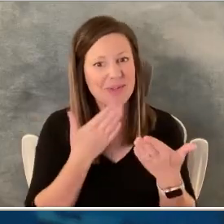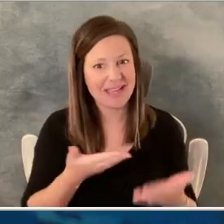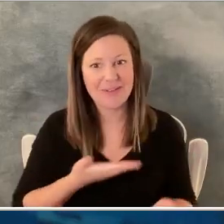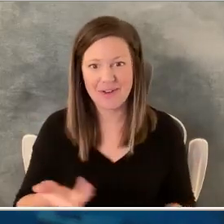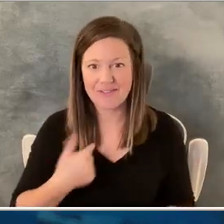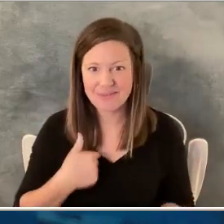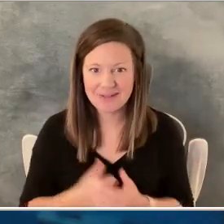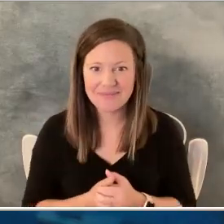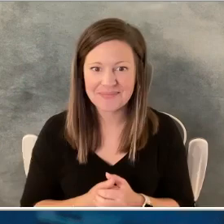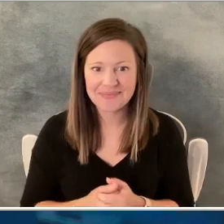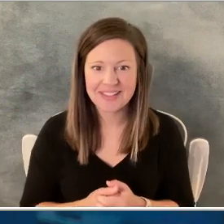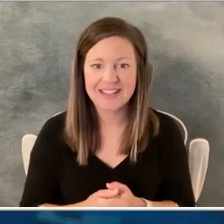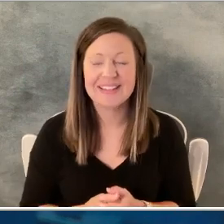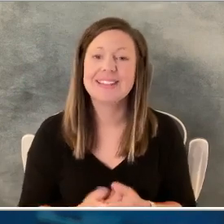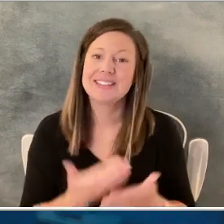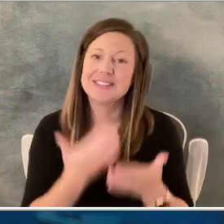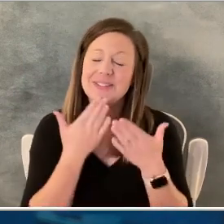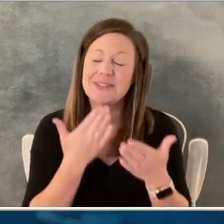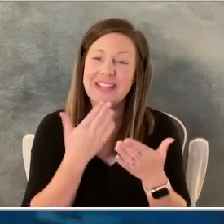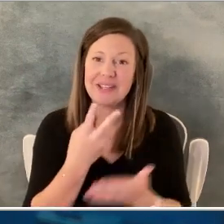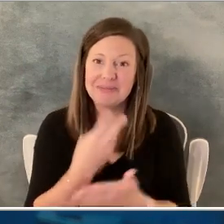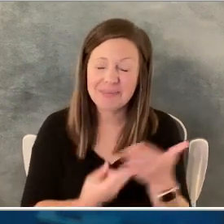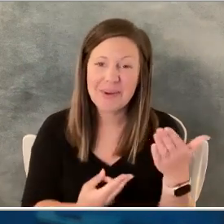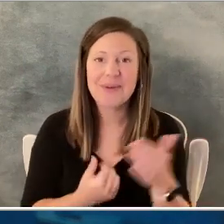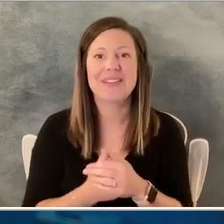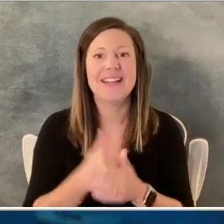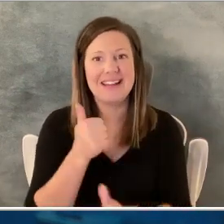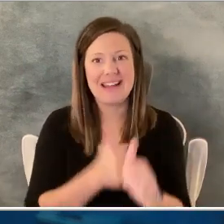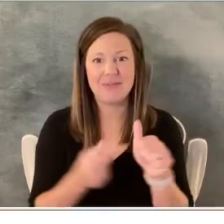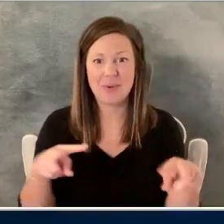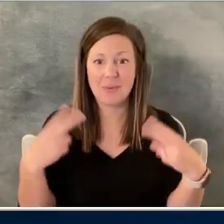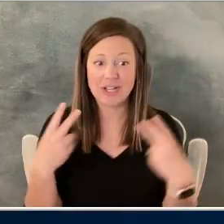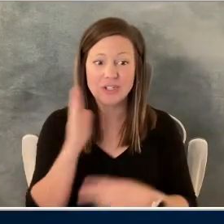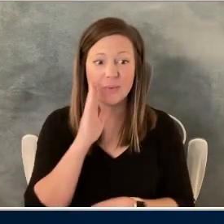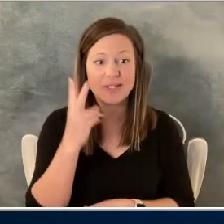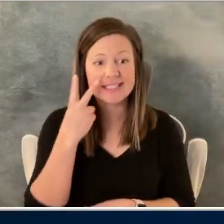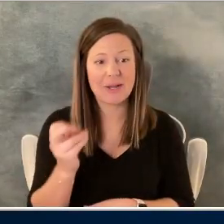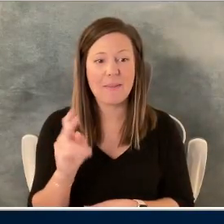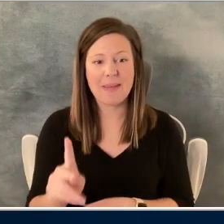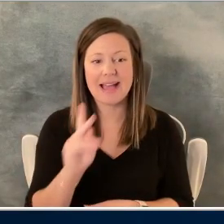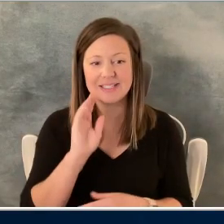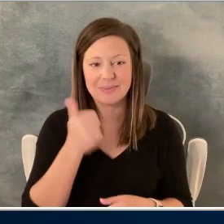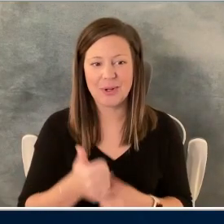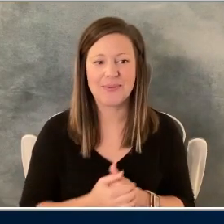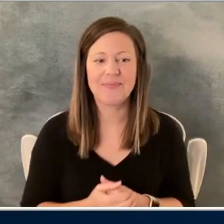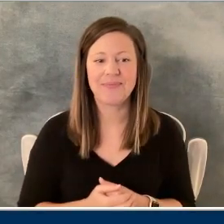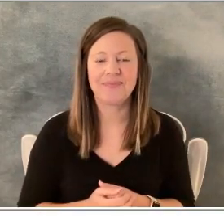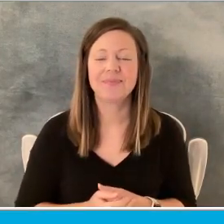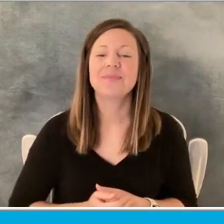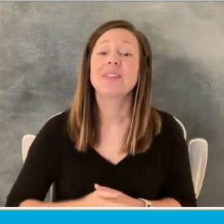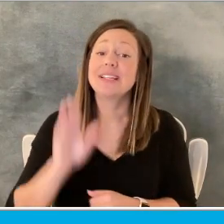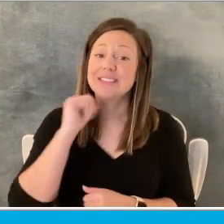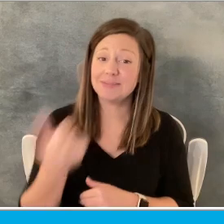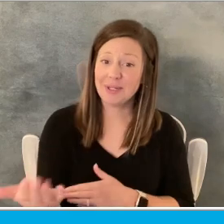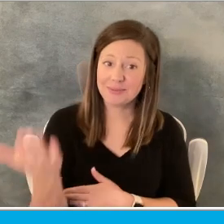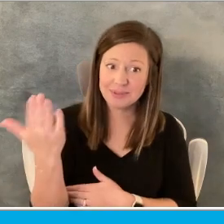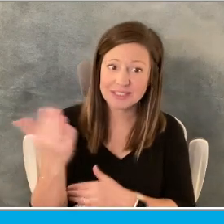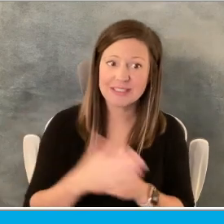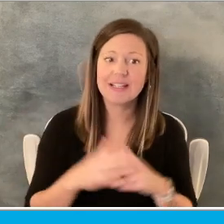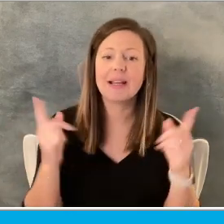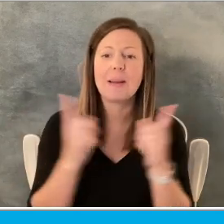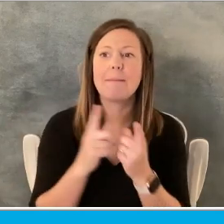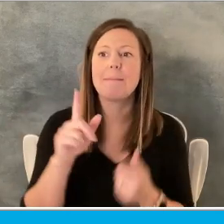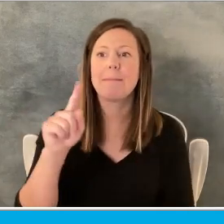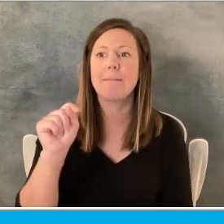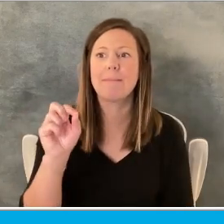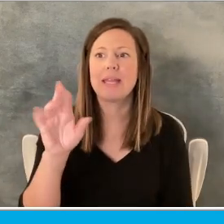to both of our guests. Thanks to our viewers for being with us here today. We'll see you back here tomorrow. Coming up tomorrow on the Morning Medical Update, meet Terry and